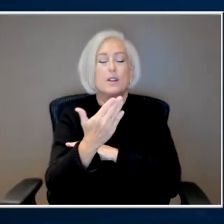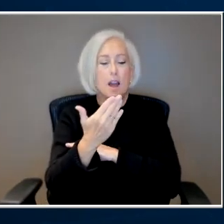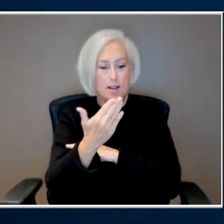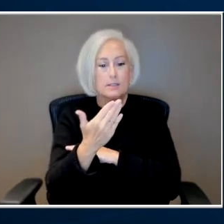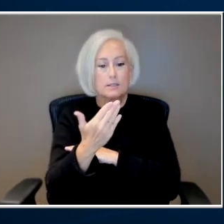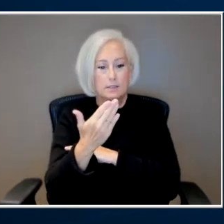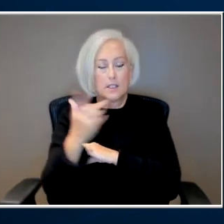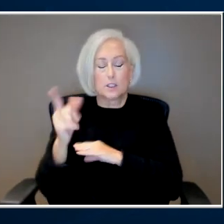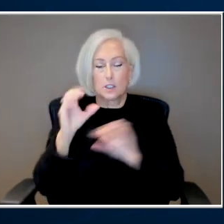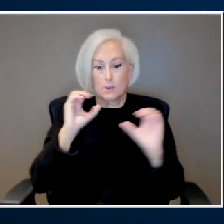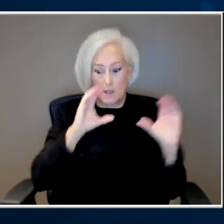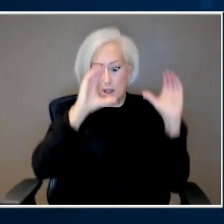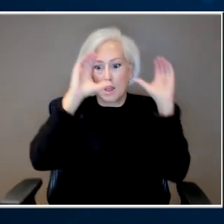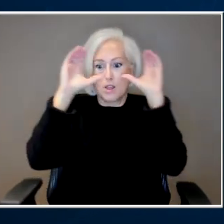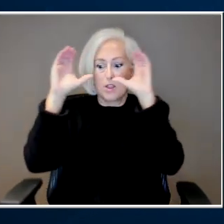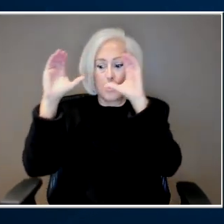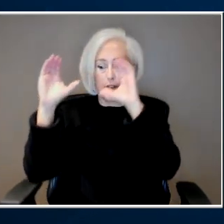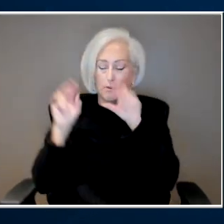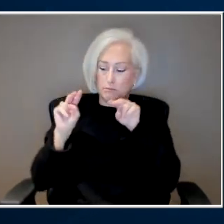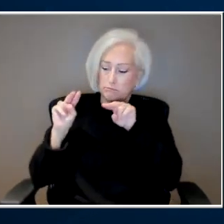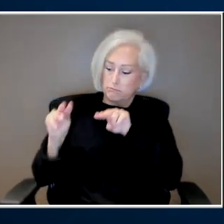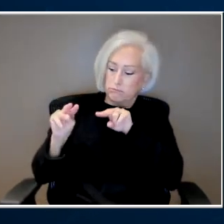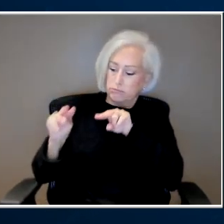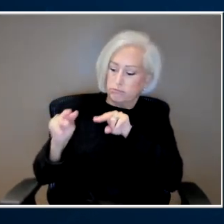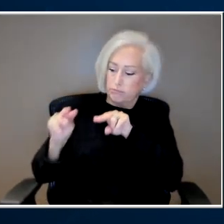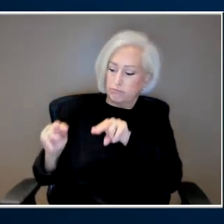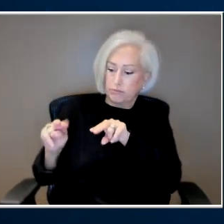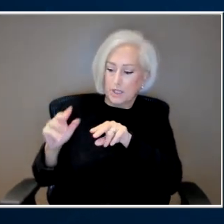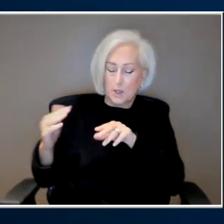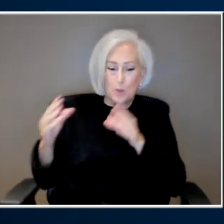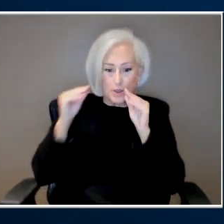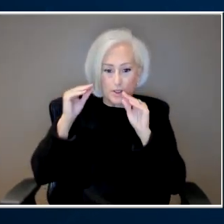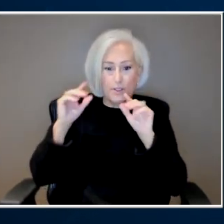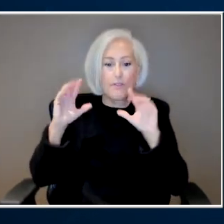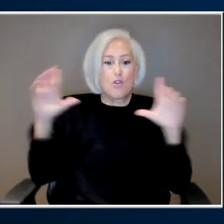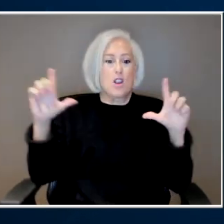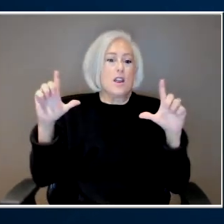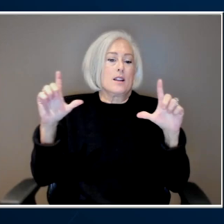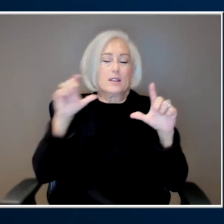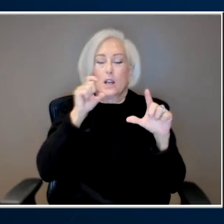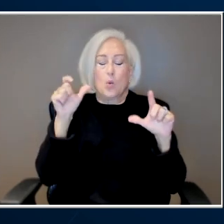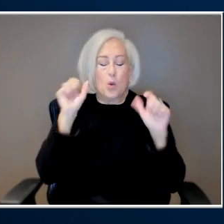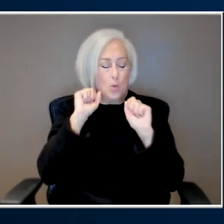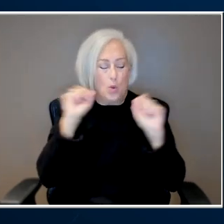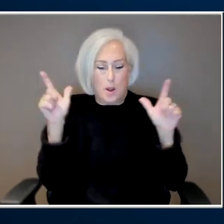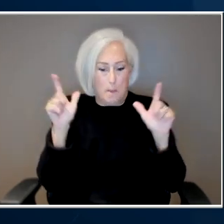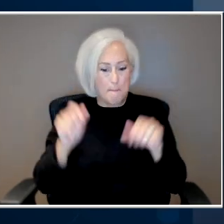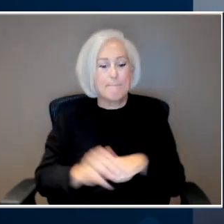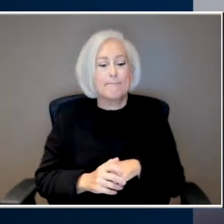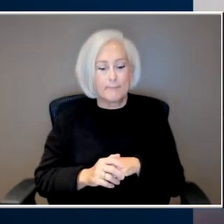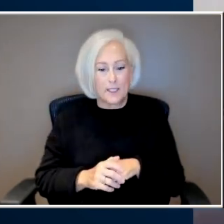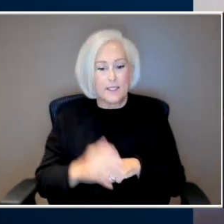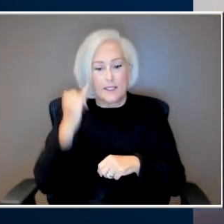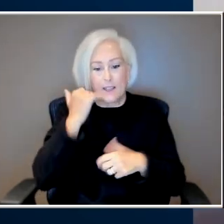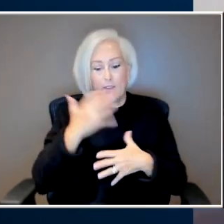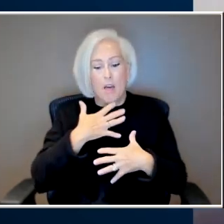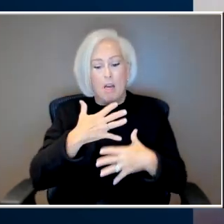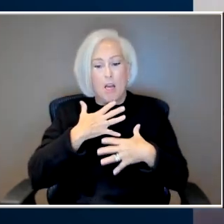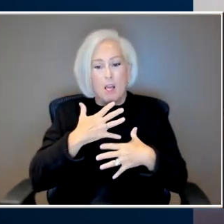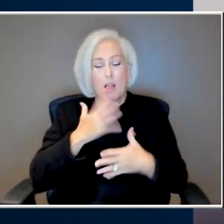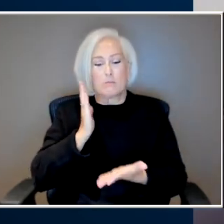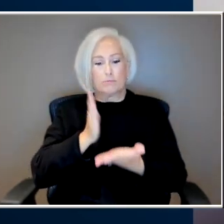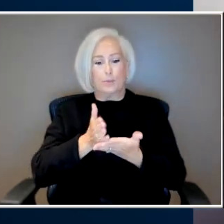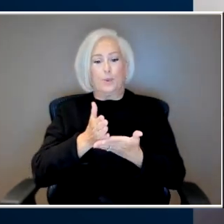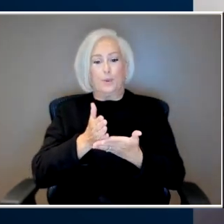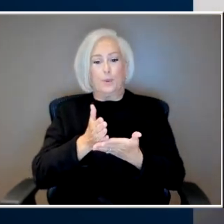stay up while I was sleeping because she was afraid I wouldn't wake her up if I stopped breathing. So she would wait till I was up to sleep. The last time on the way to